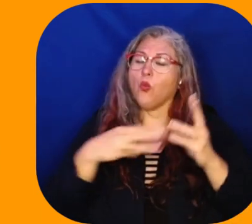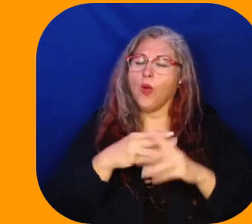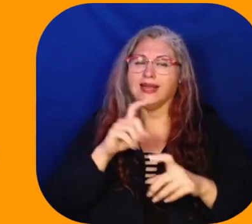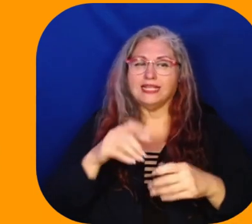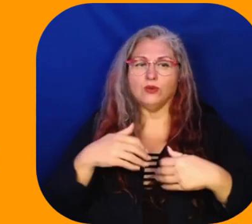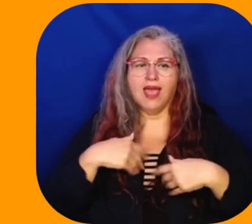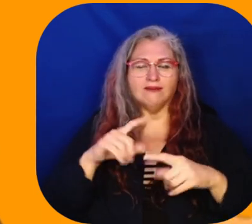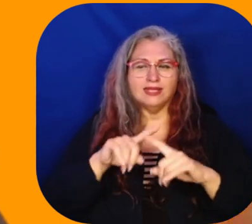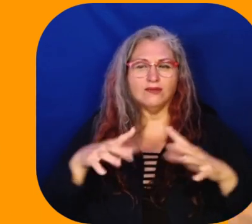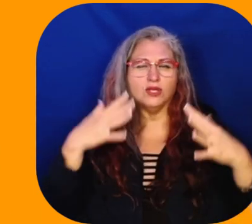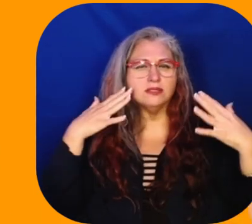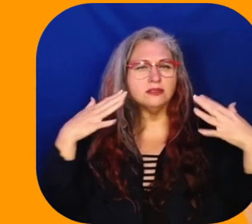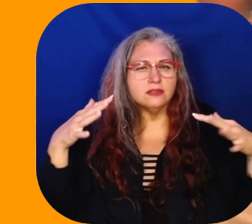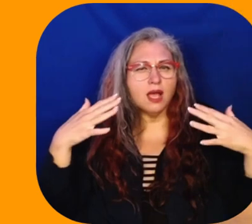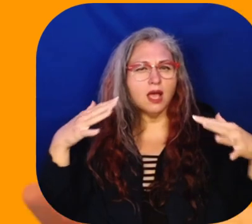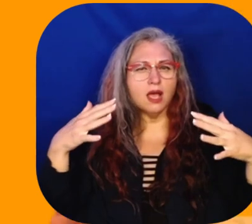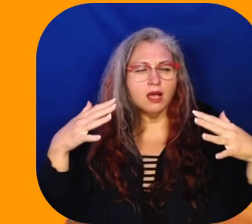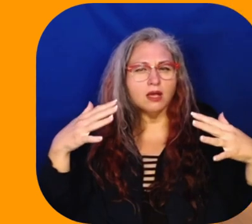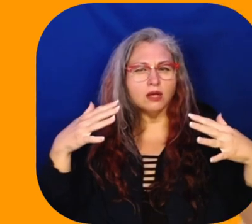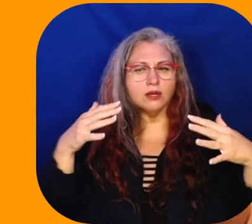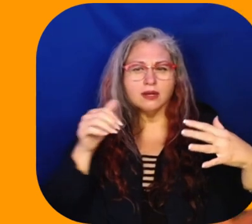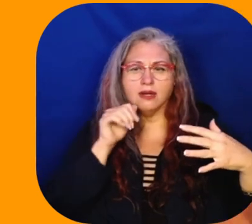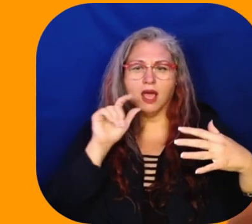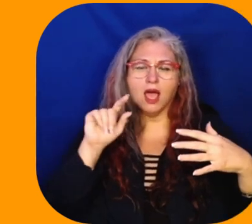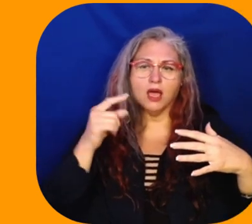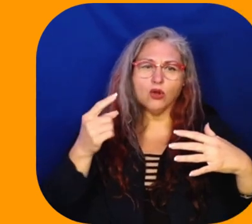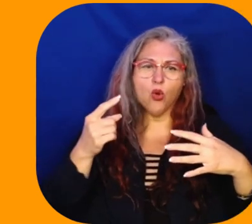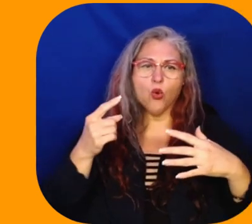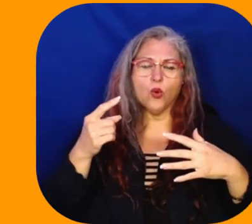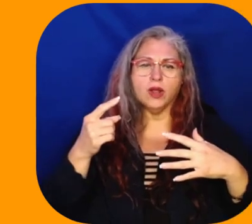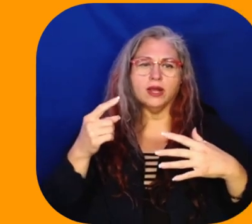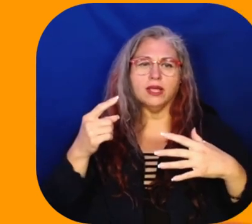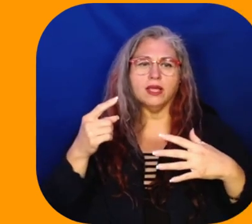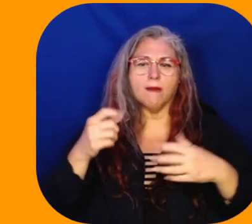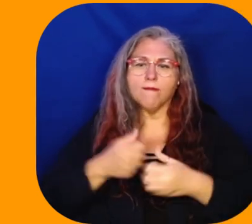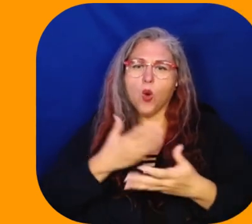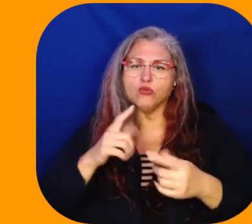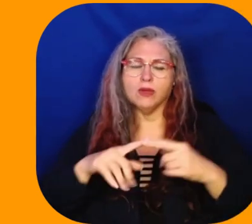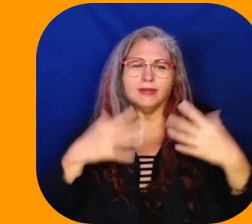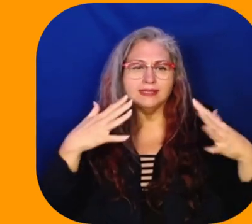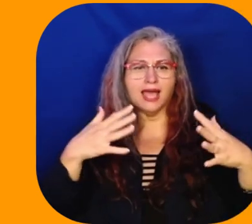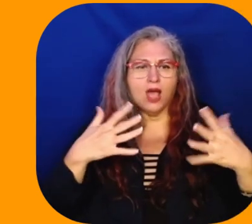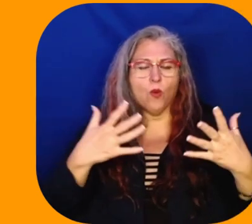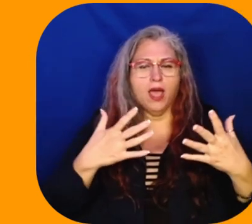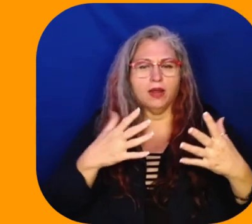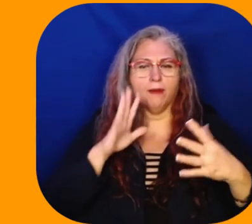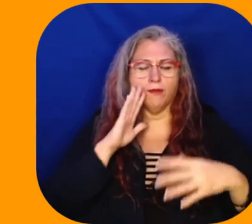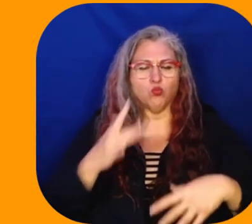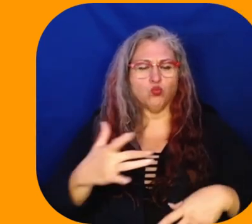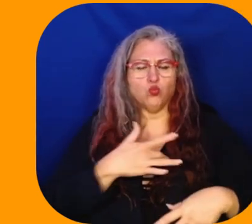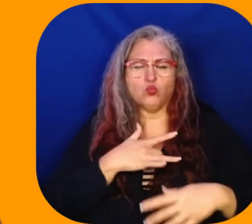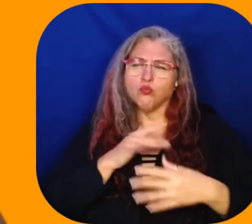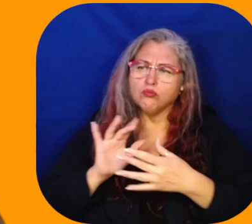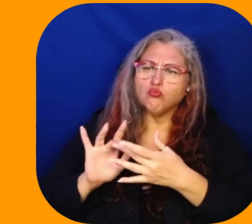sound altogether, not only in poetry, but sounds, things that enrich people. And so,